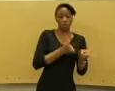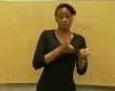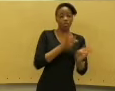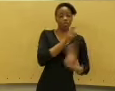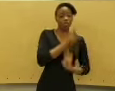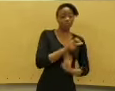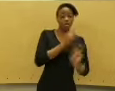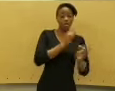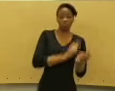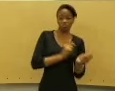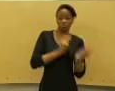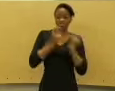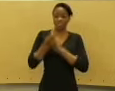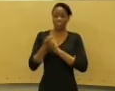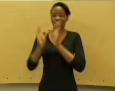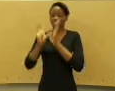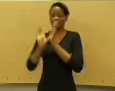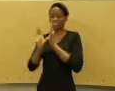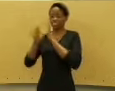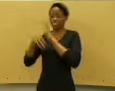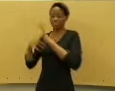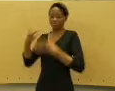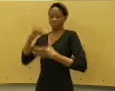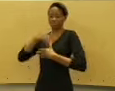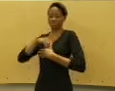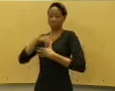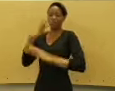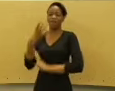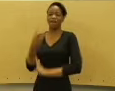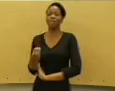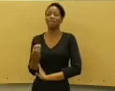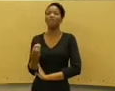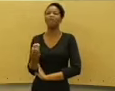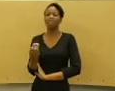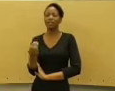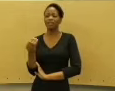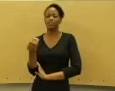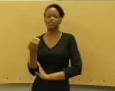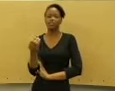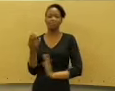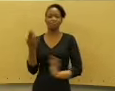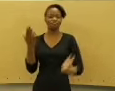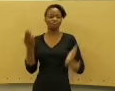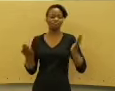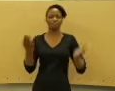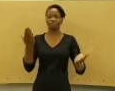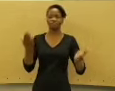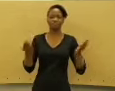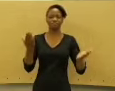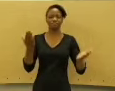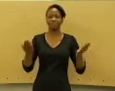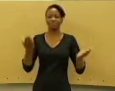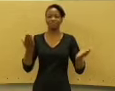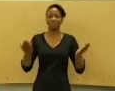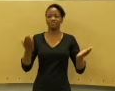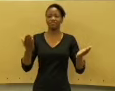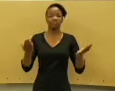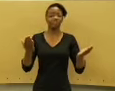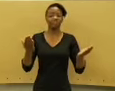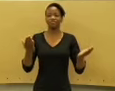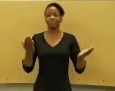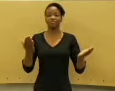transition to being differently abled, and how we can begin from whatever position we're located to